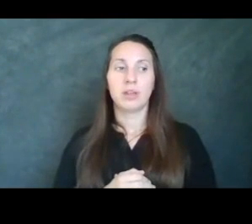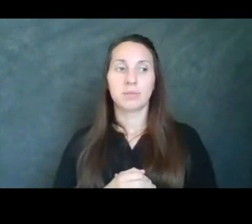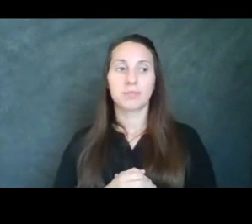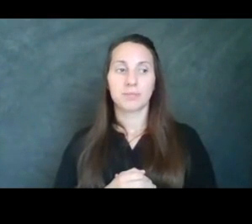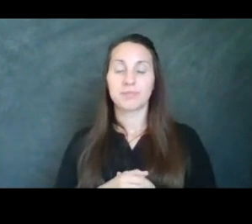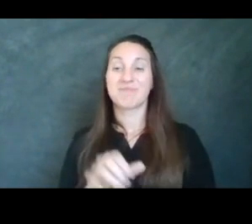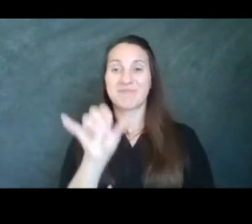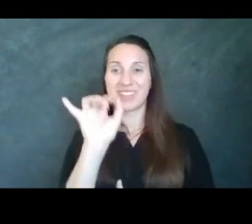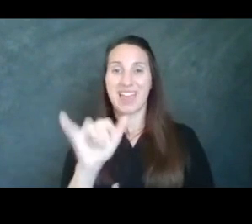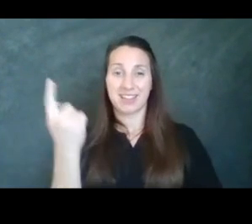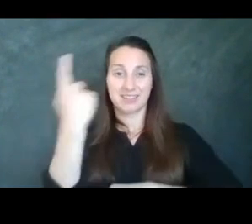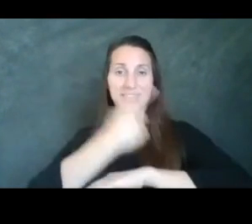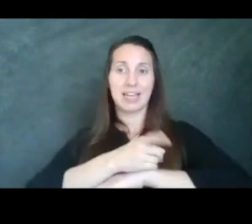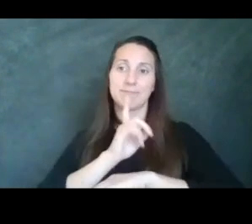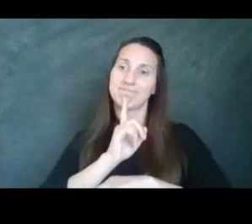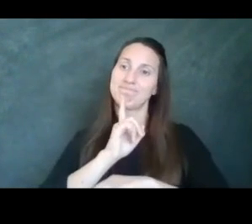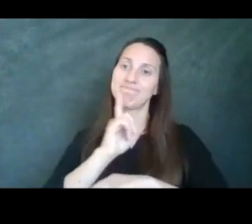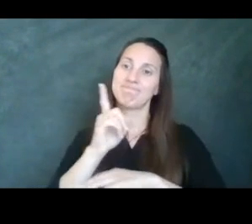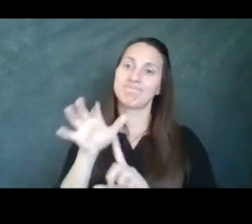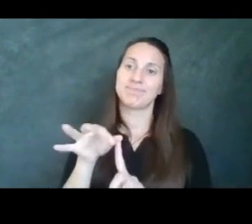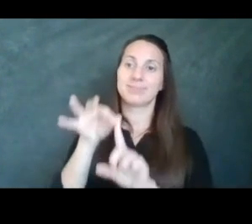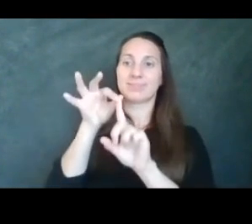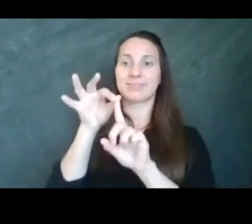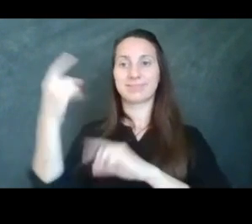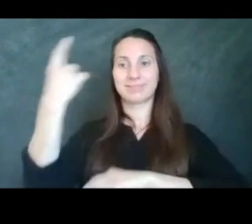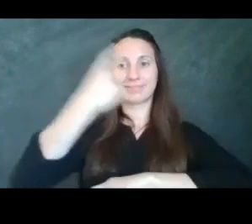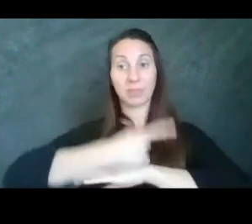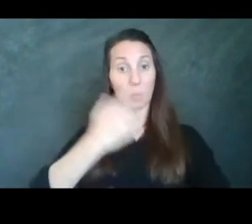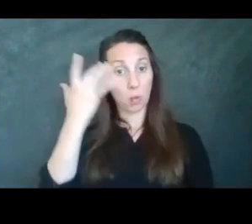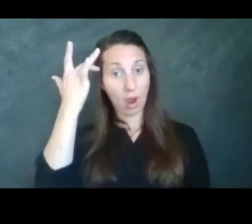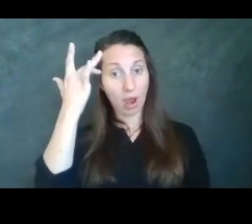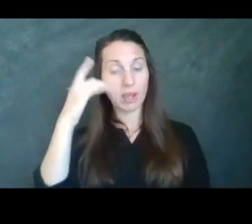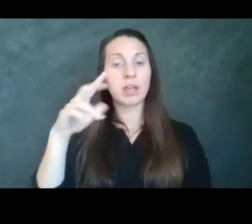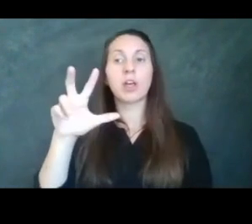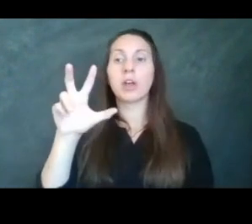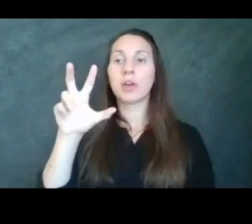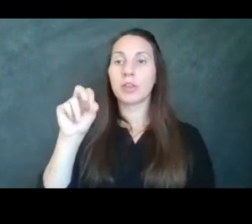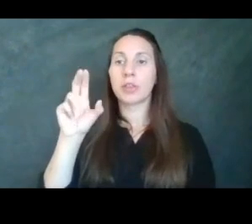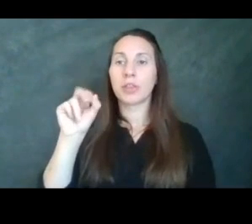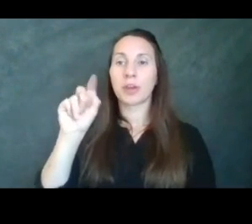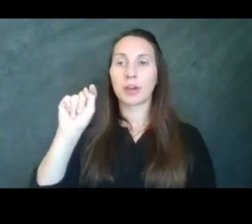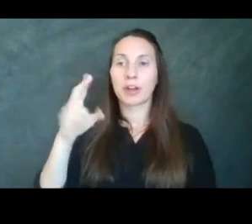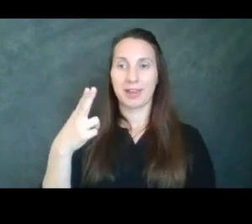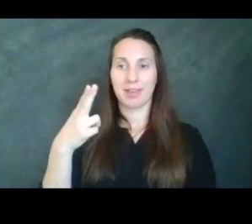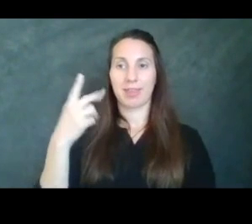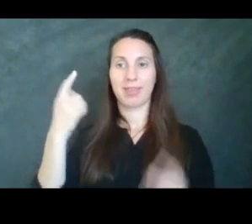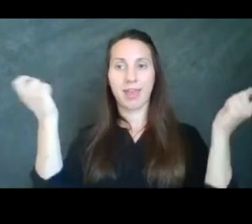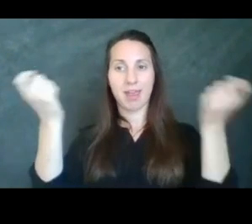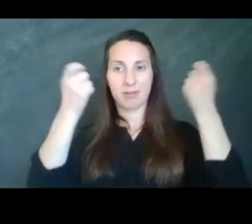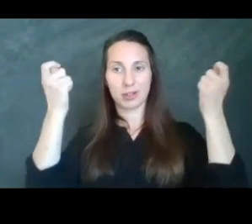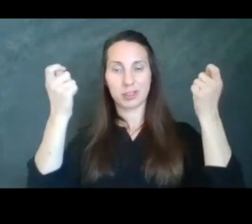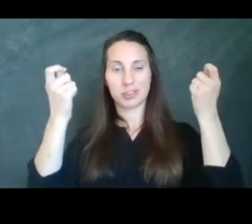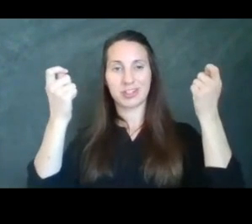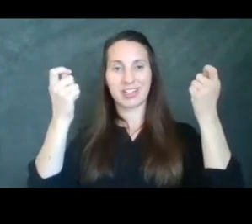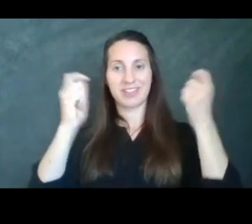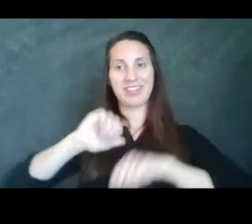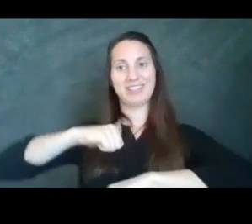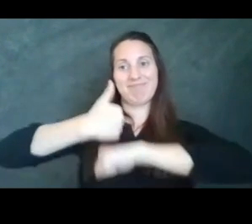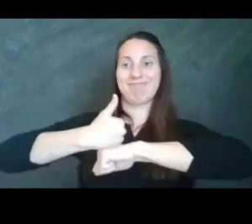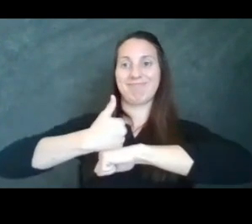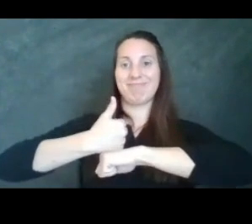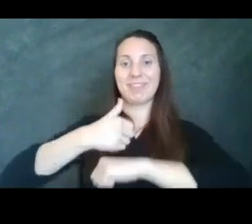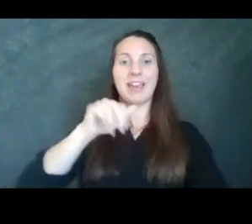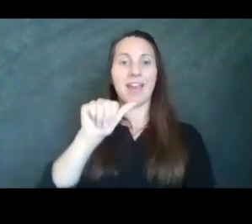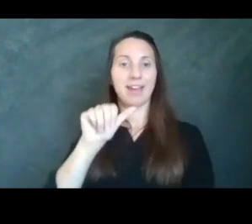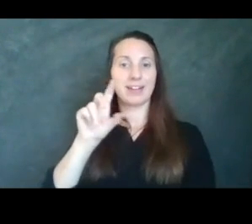very, very special day, the 30th anniversary of the enactment of the Americans with Disabilities Act, the